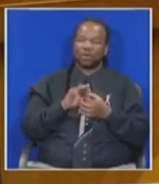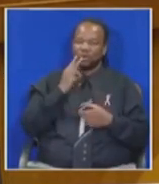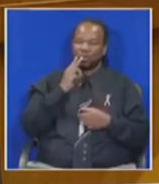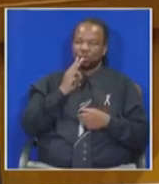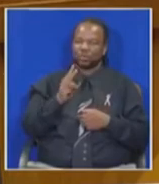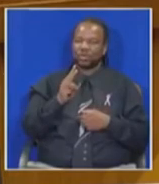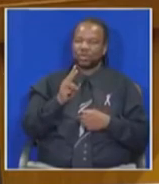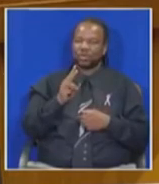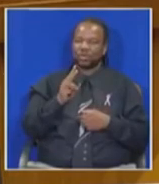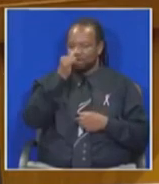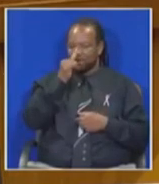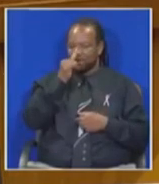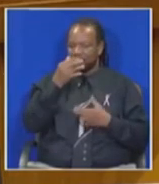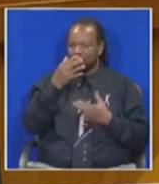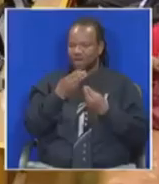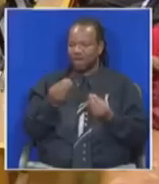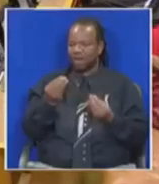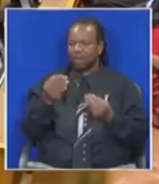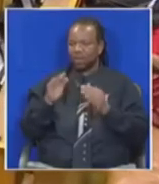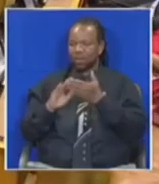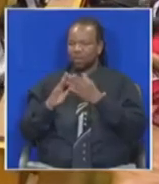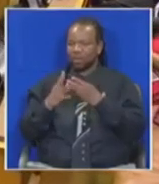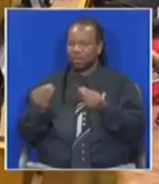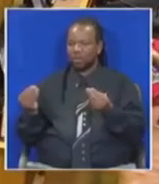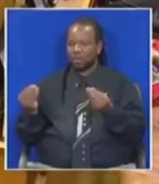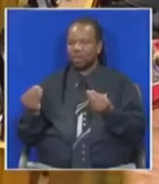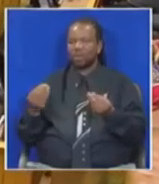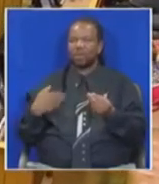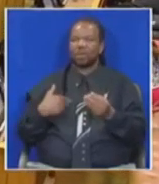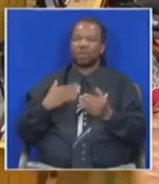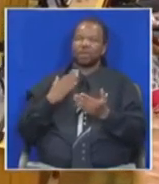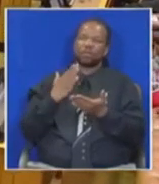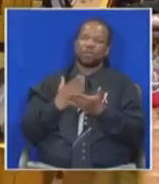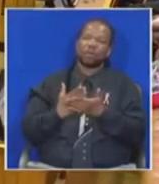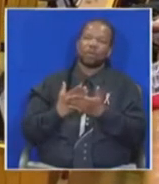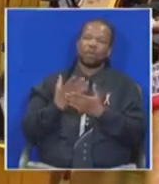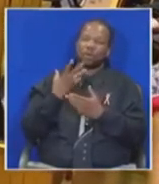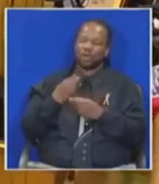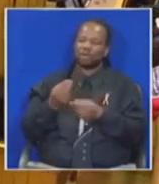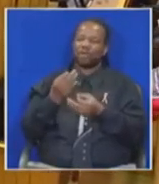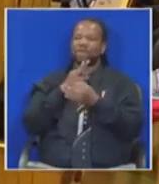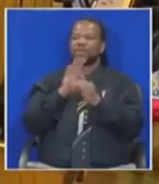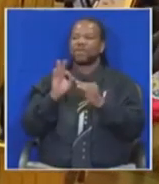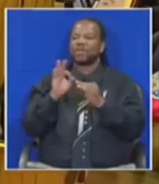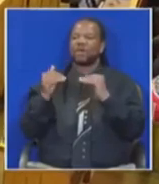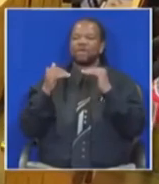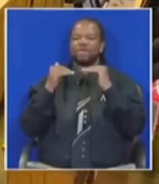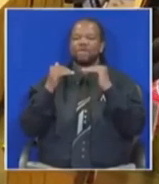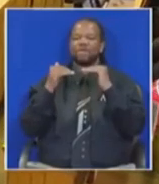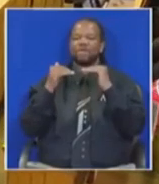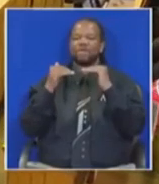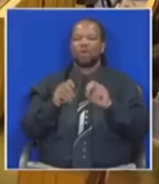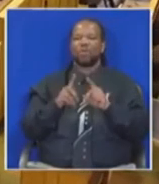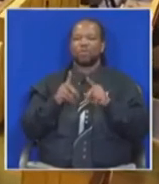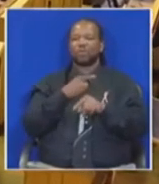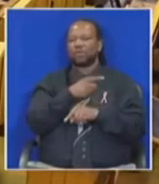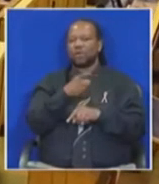rooted out of our communities and the realization of freedom, fairness, and opportunity for